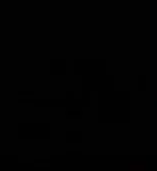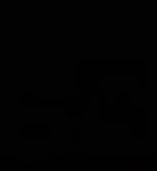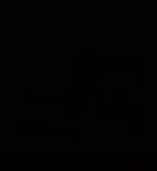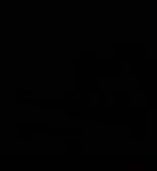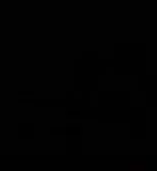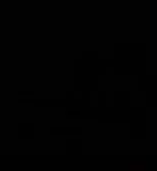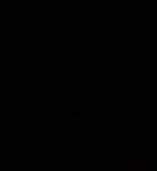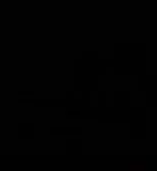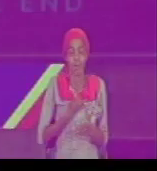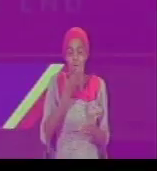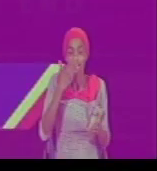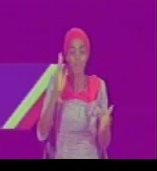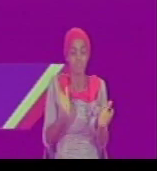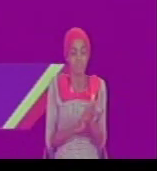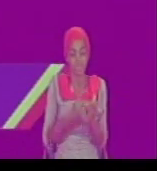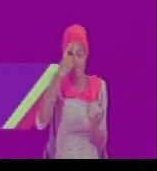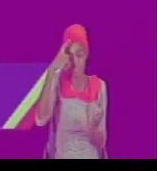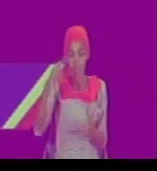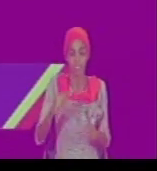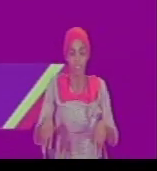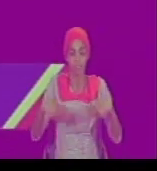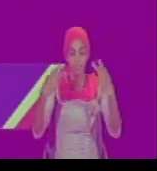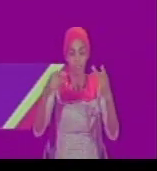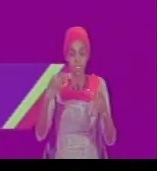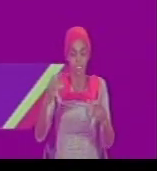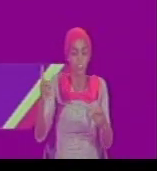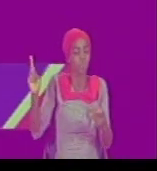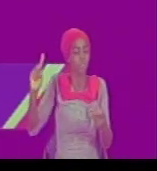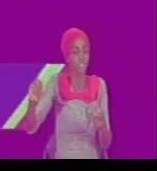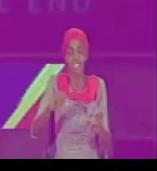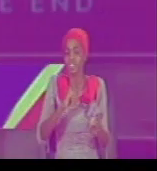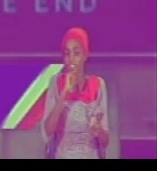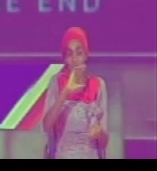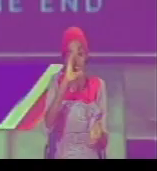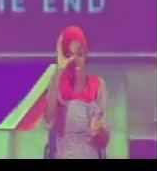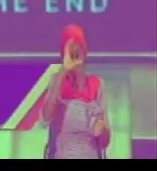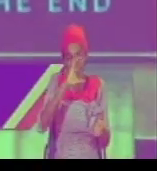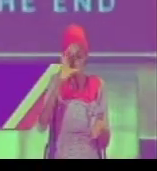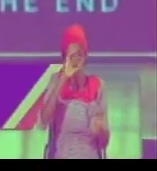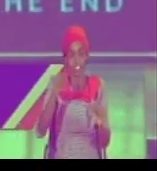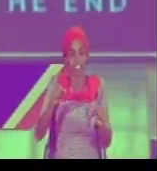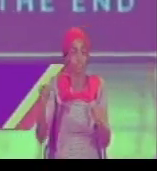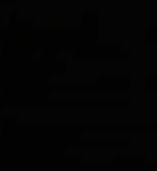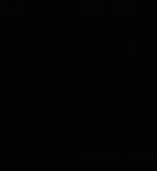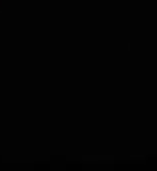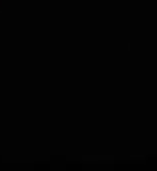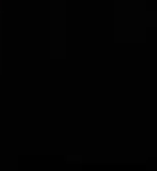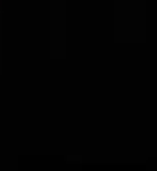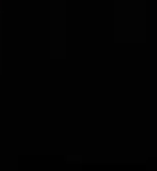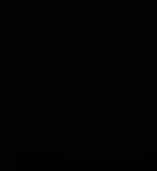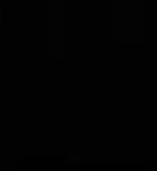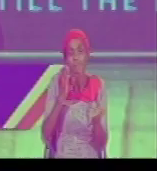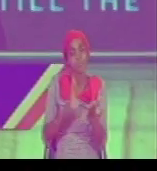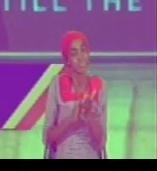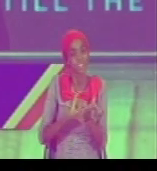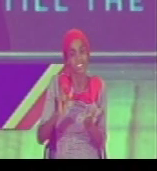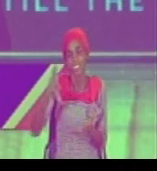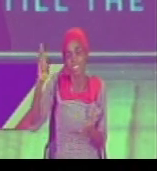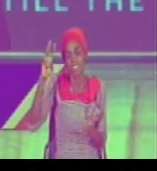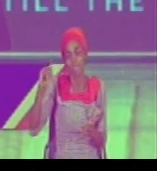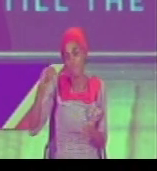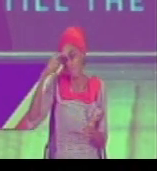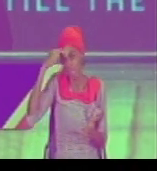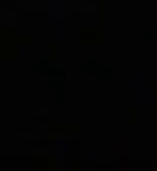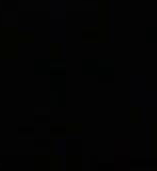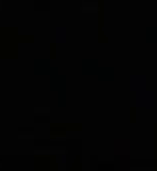provision of the unsearchable God. We're praising him. Because it's the unfathomable